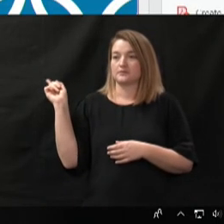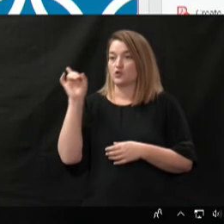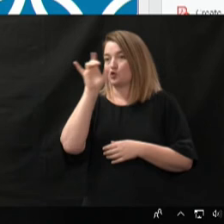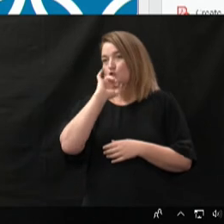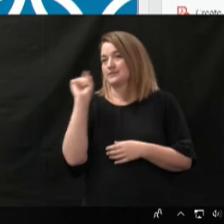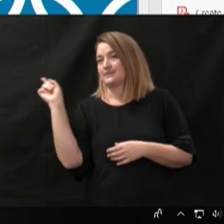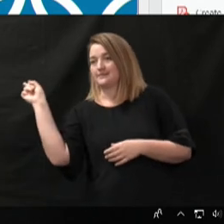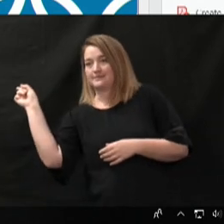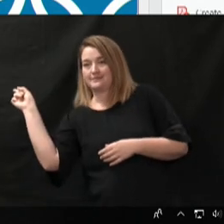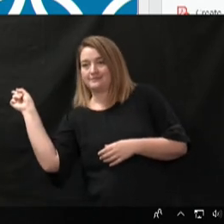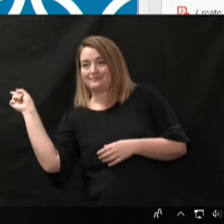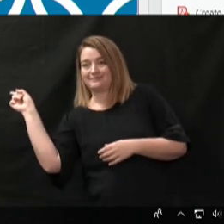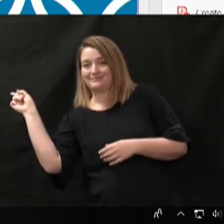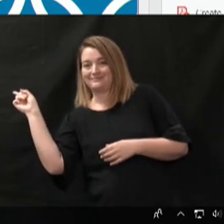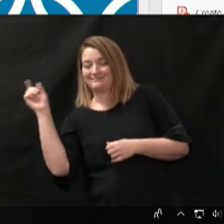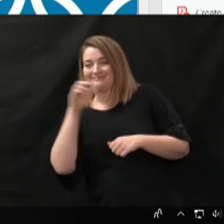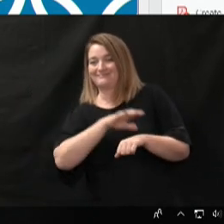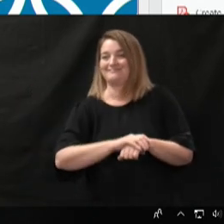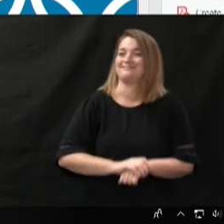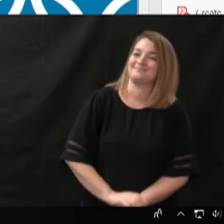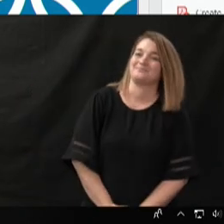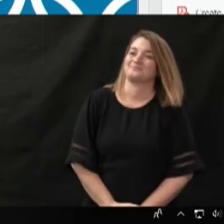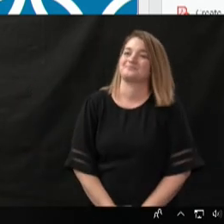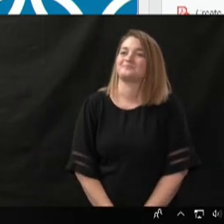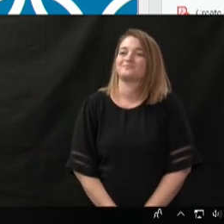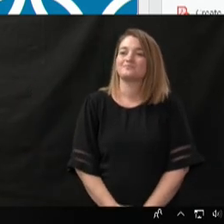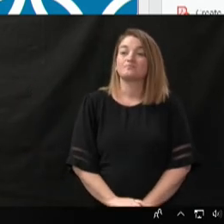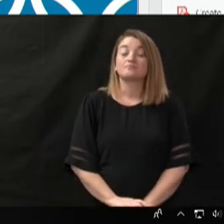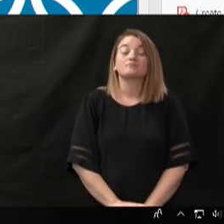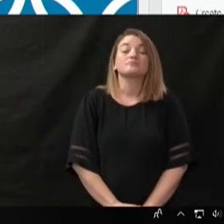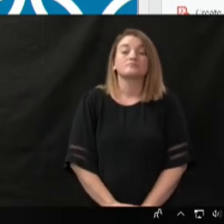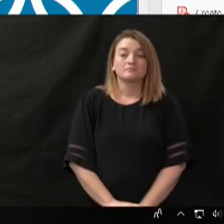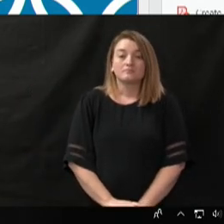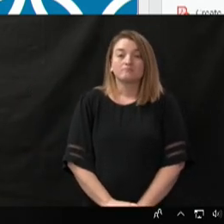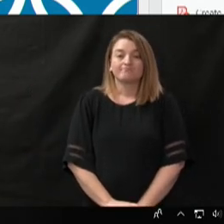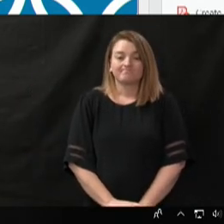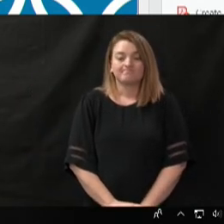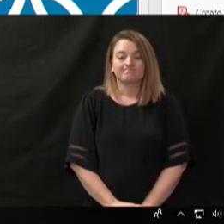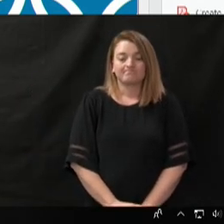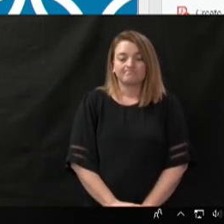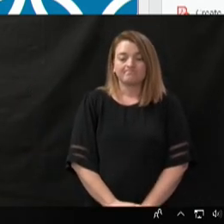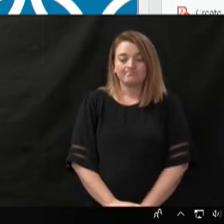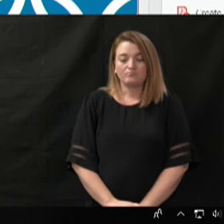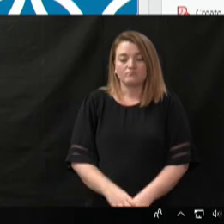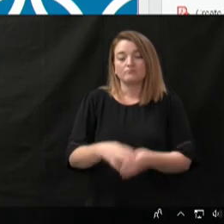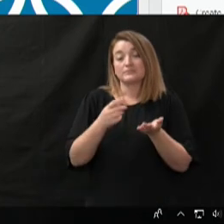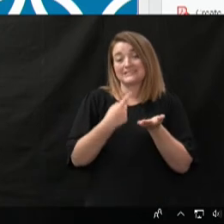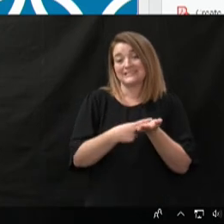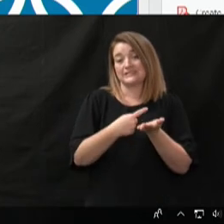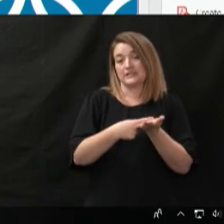that. Okay. When we talk about morphology,